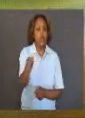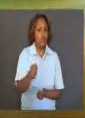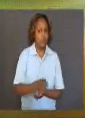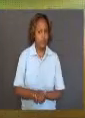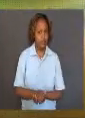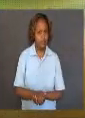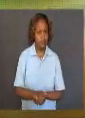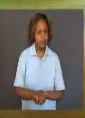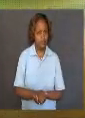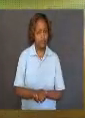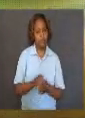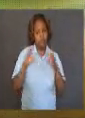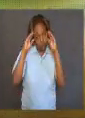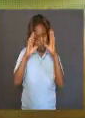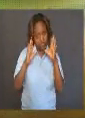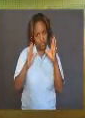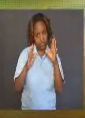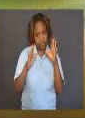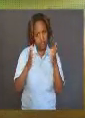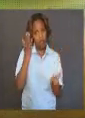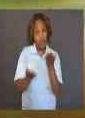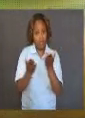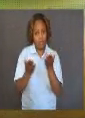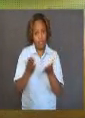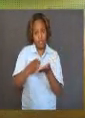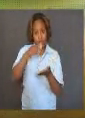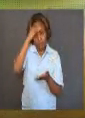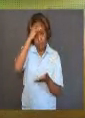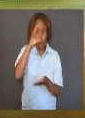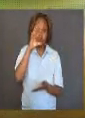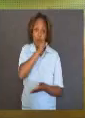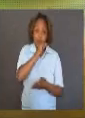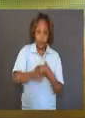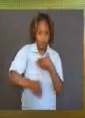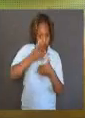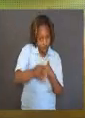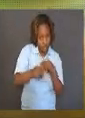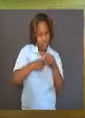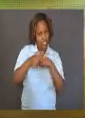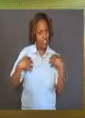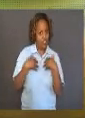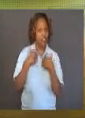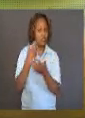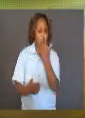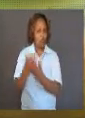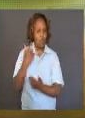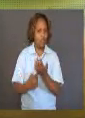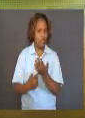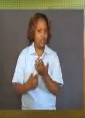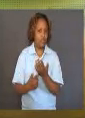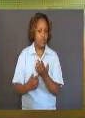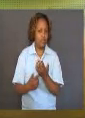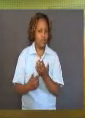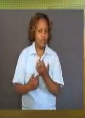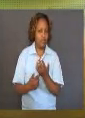Teacher, perhaps you could discuss these fears after we are done the lesson, as I